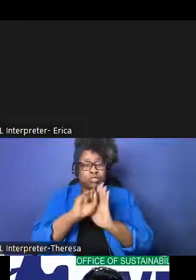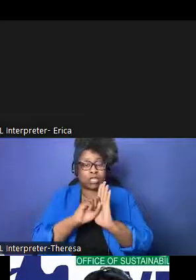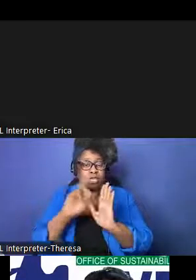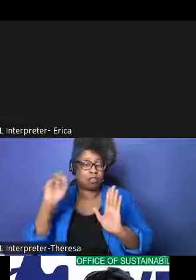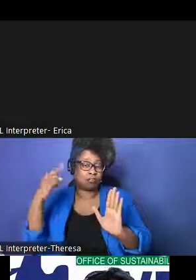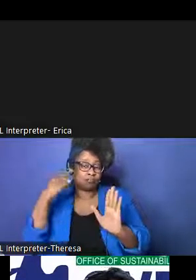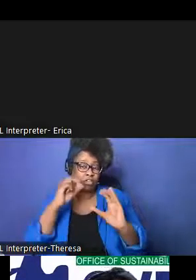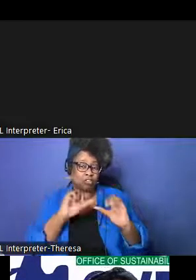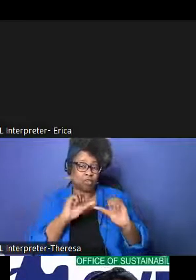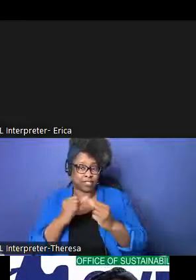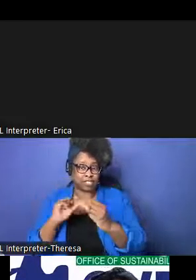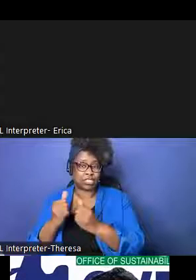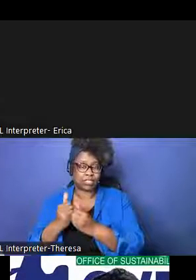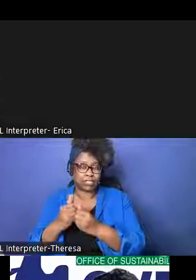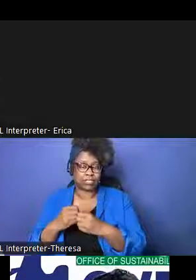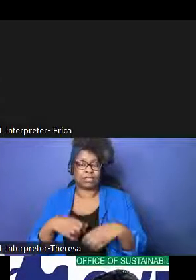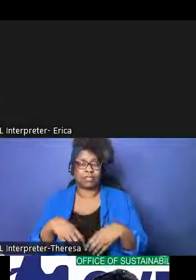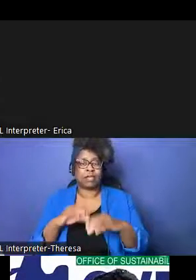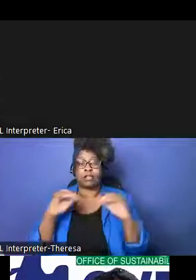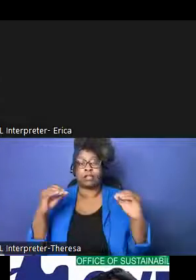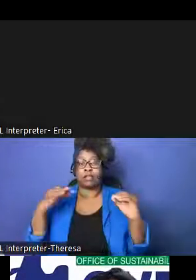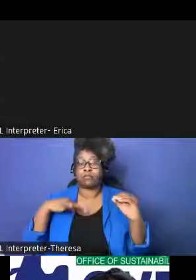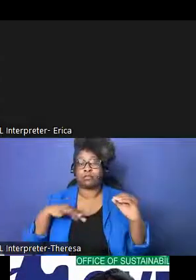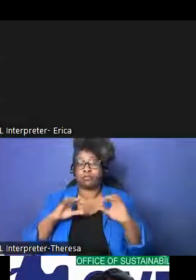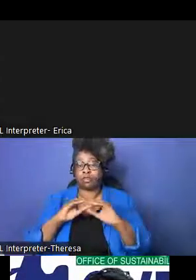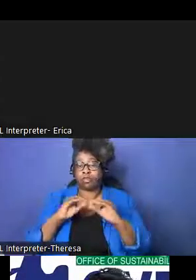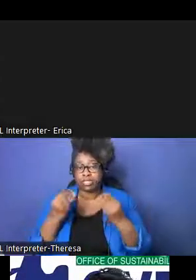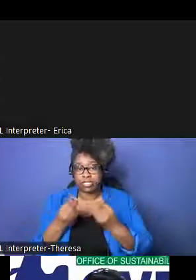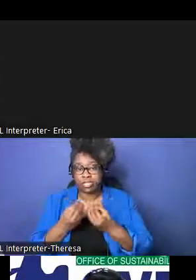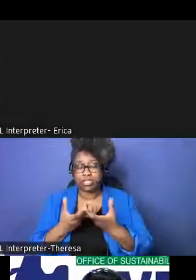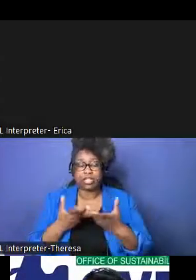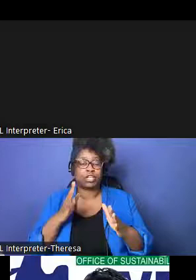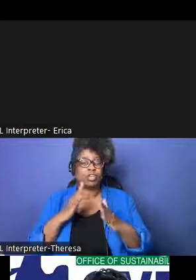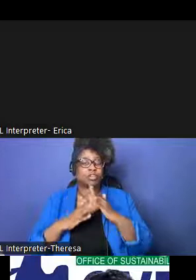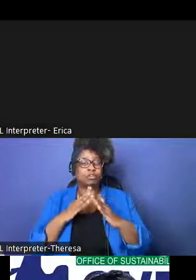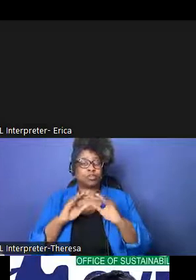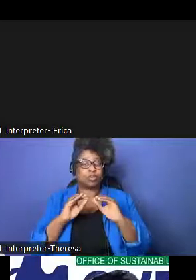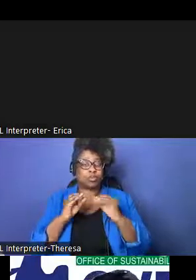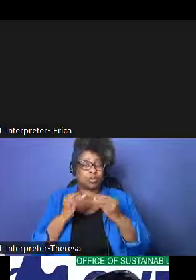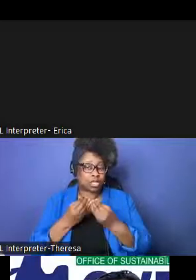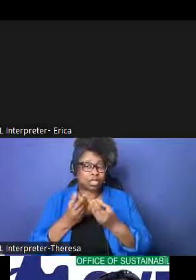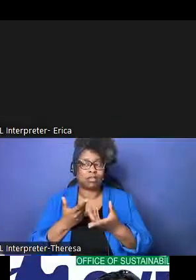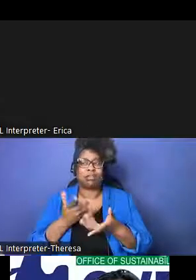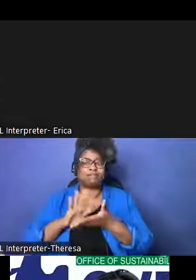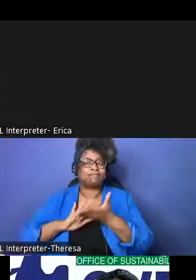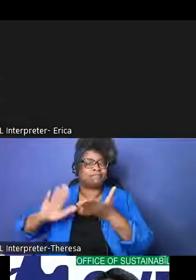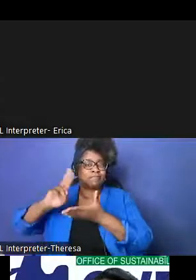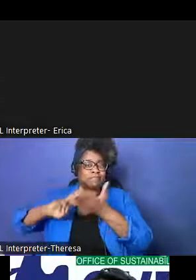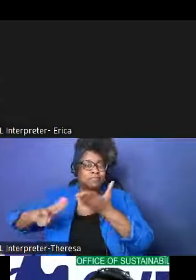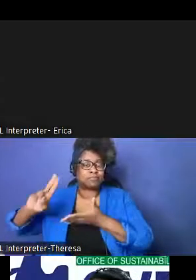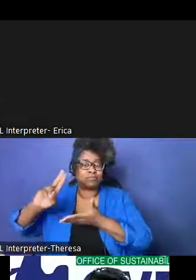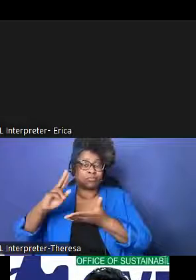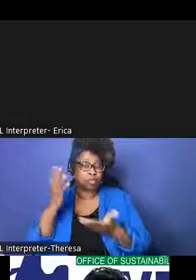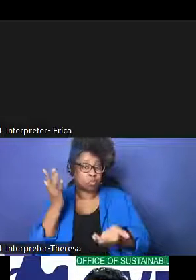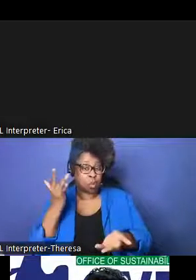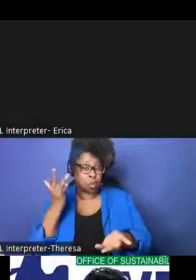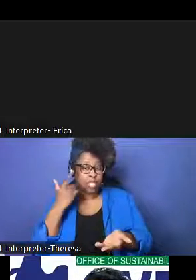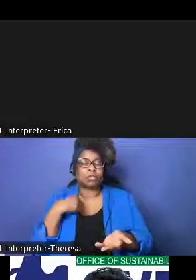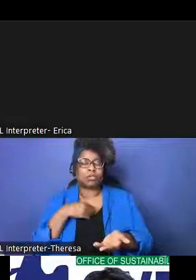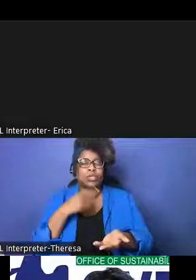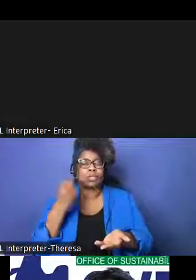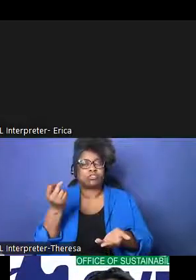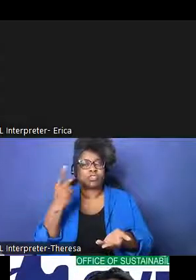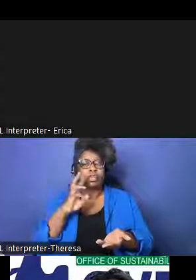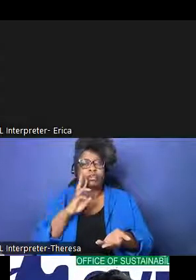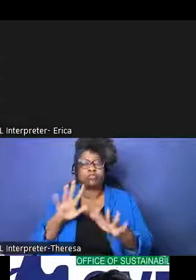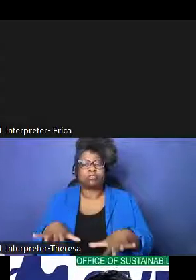agencies, with nonprofit organizations, community-based organizations, academic institutions, because we understand that flood